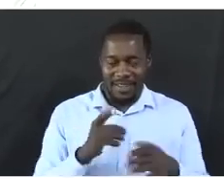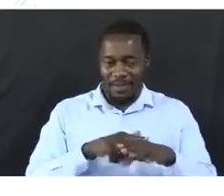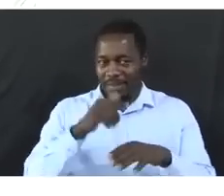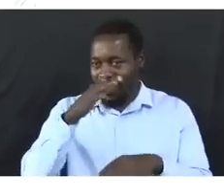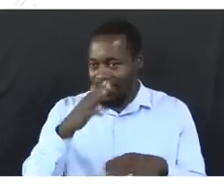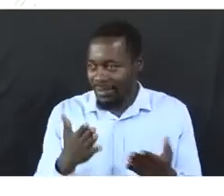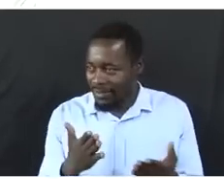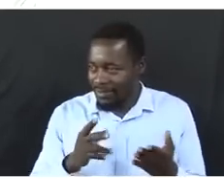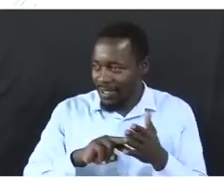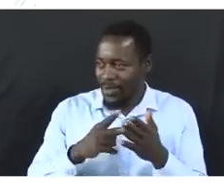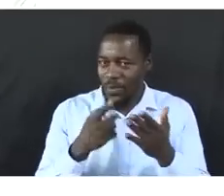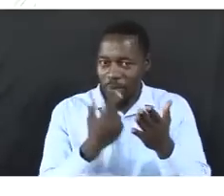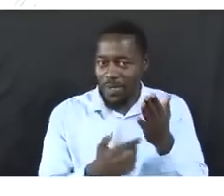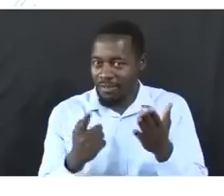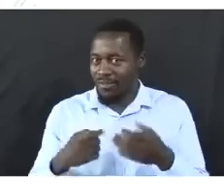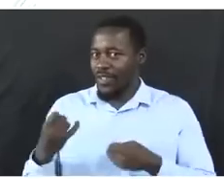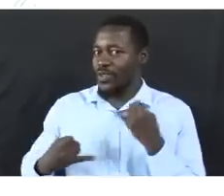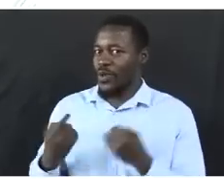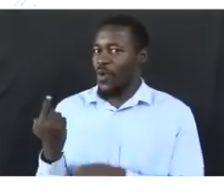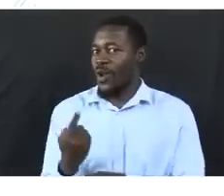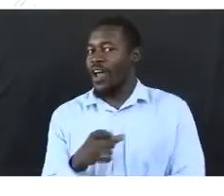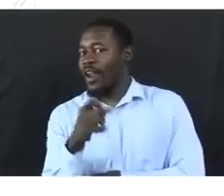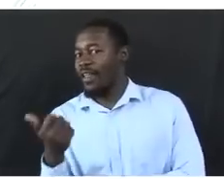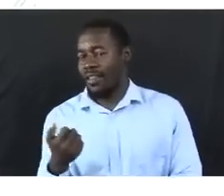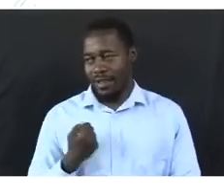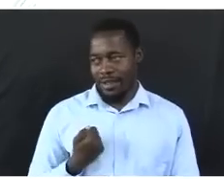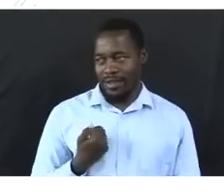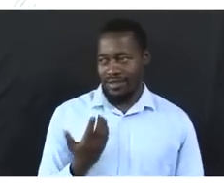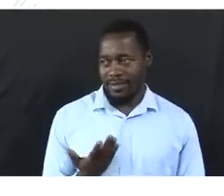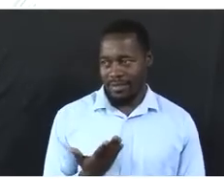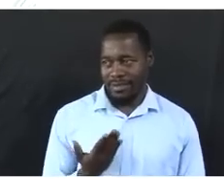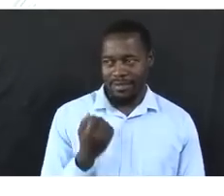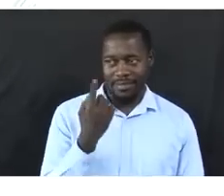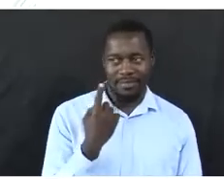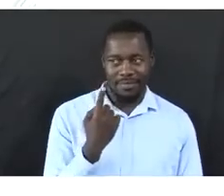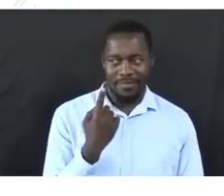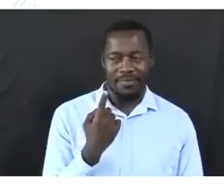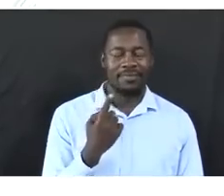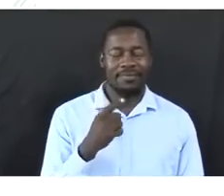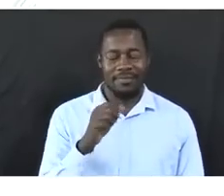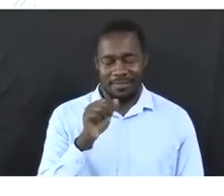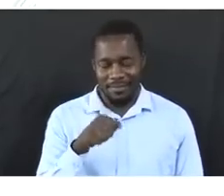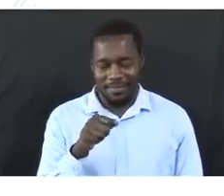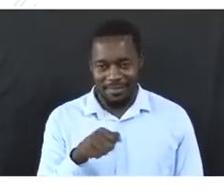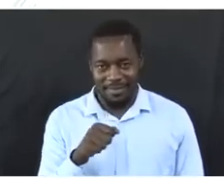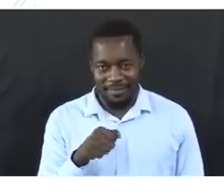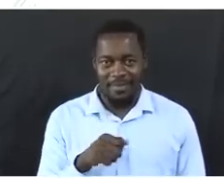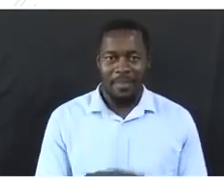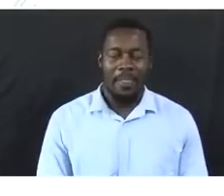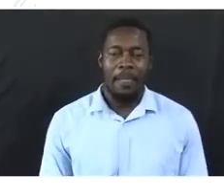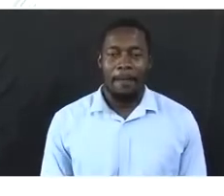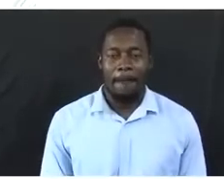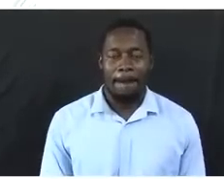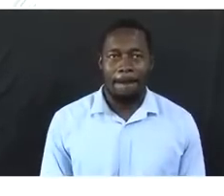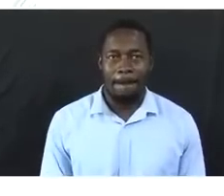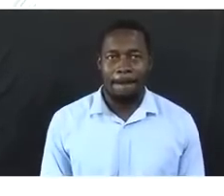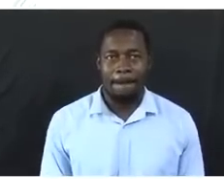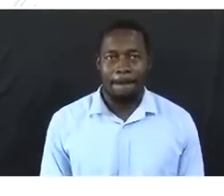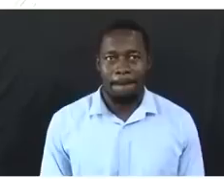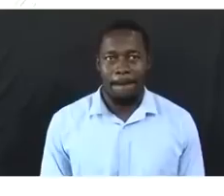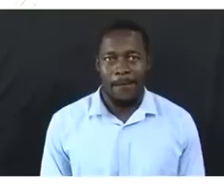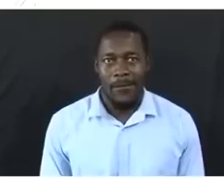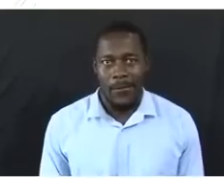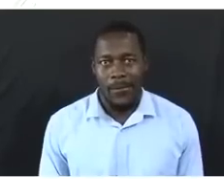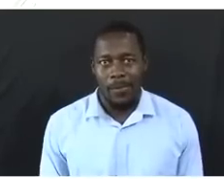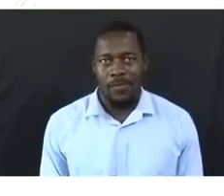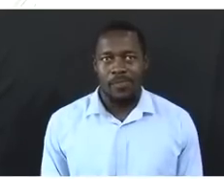heed to your spirit. Take heed to your spirit. And let none deal treacherously with the wife of